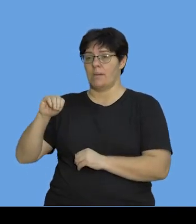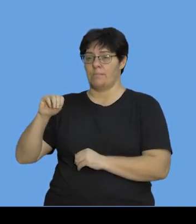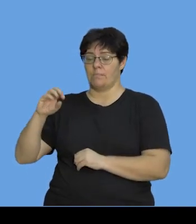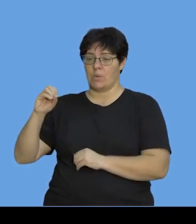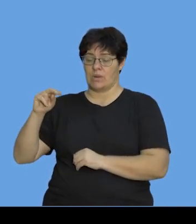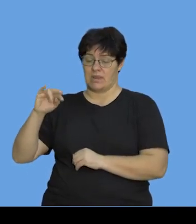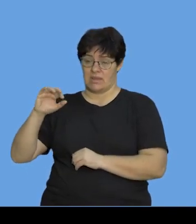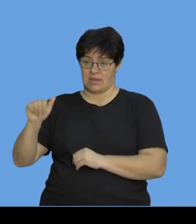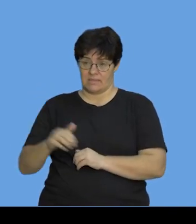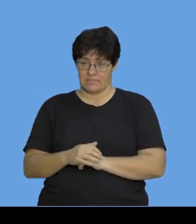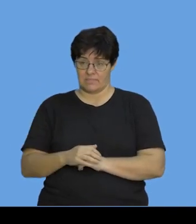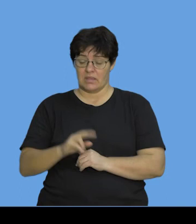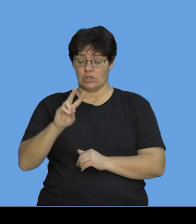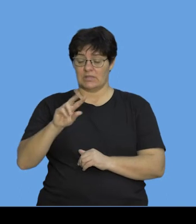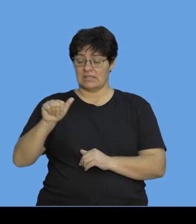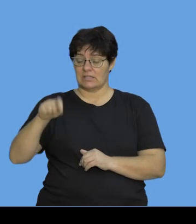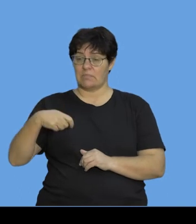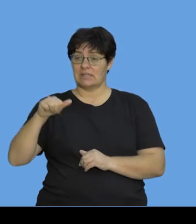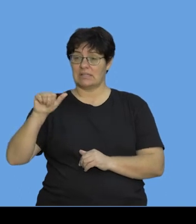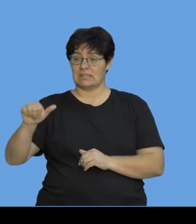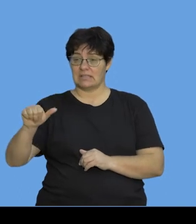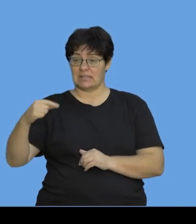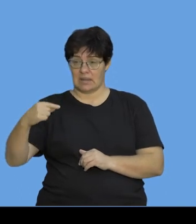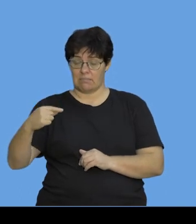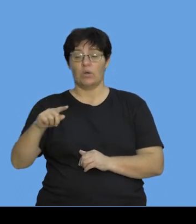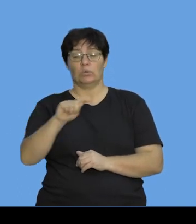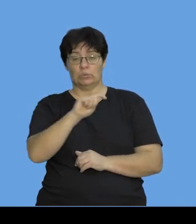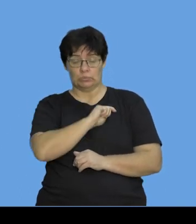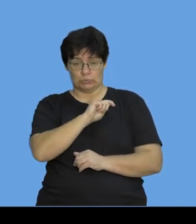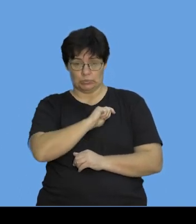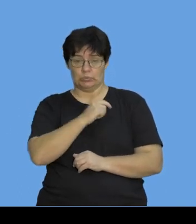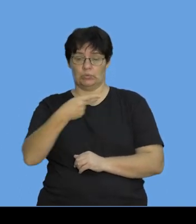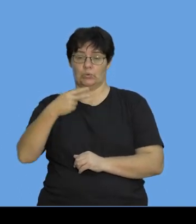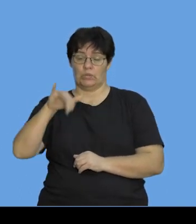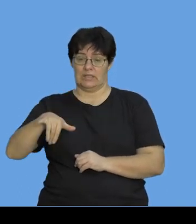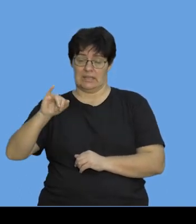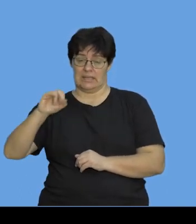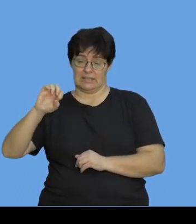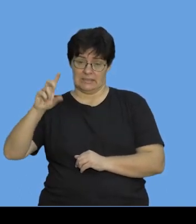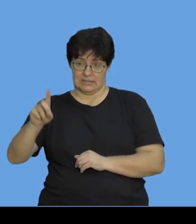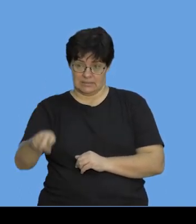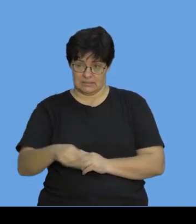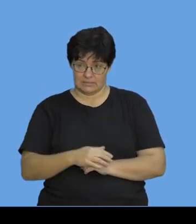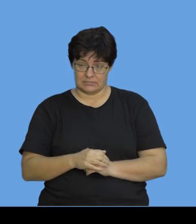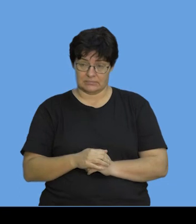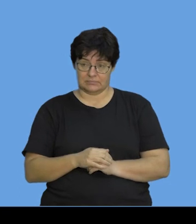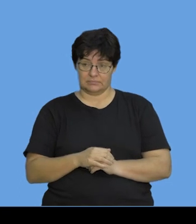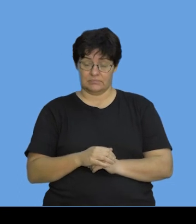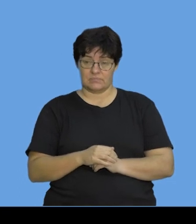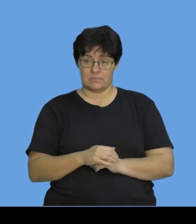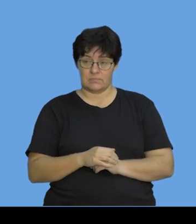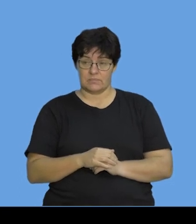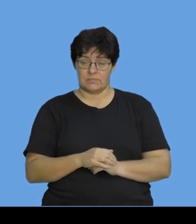26,6 is the actual yield, okay? This is the actual yield Okay, that's what